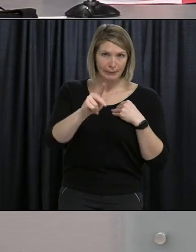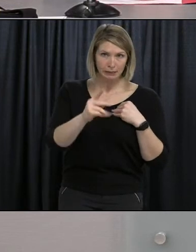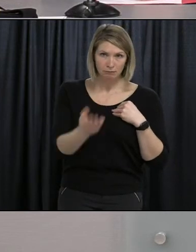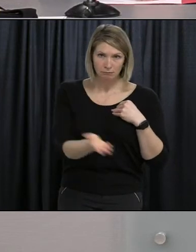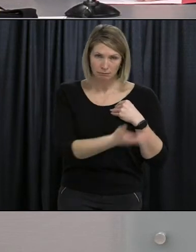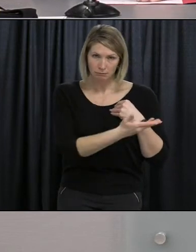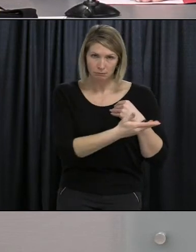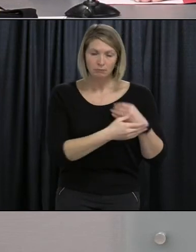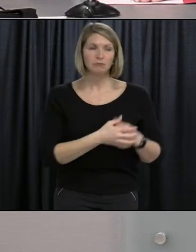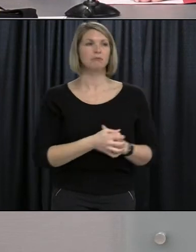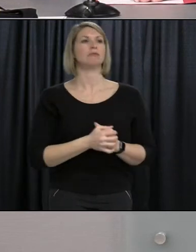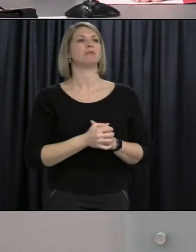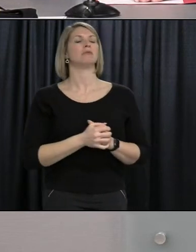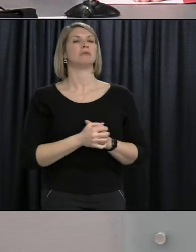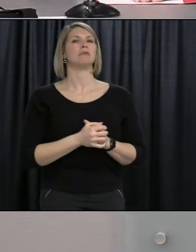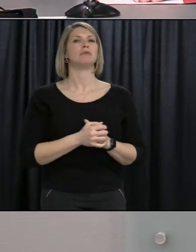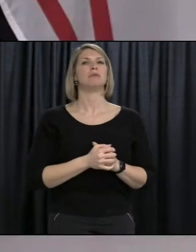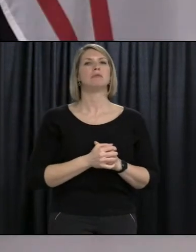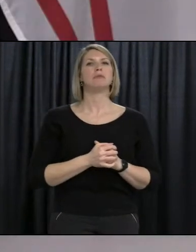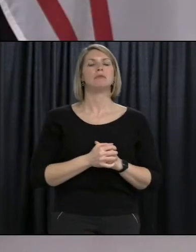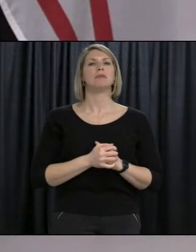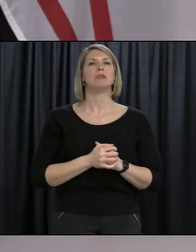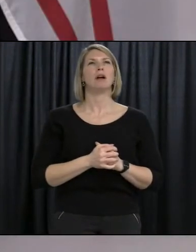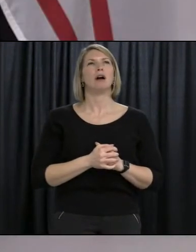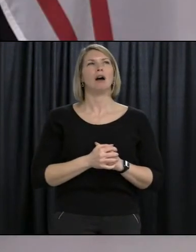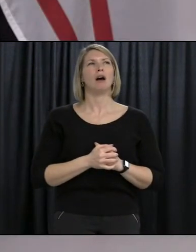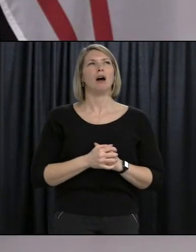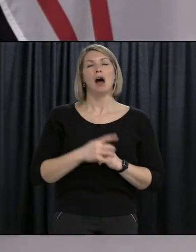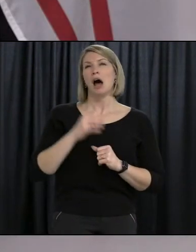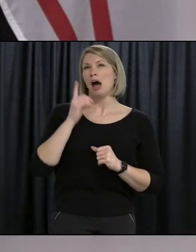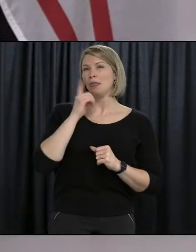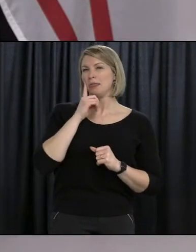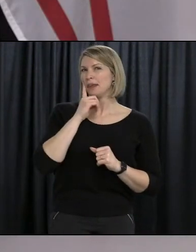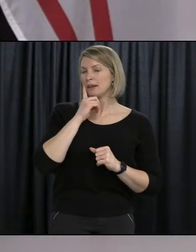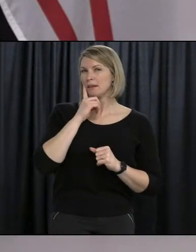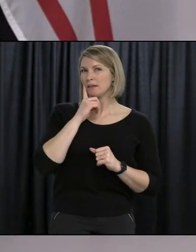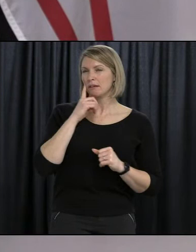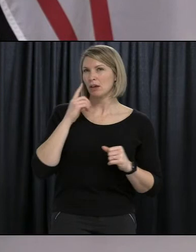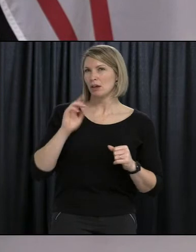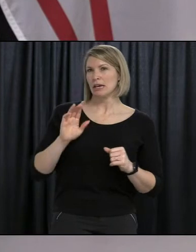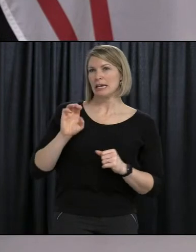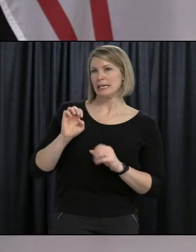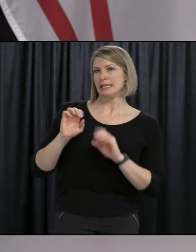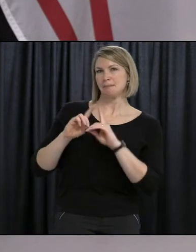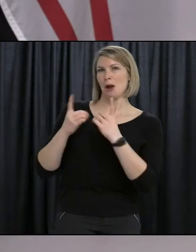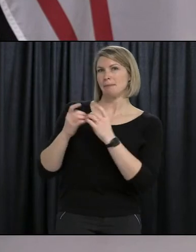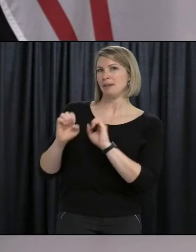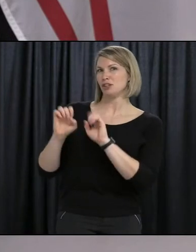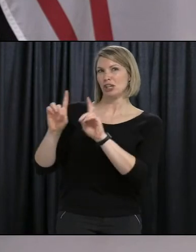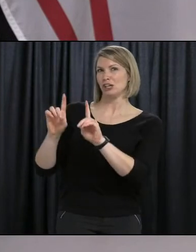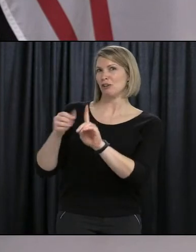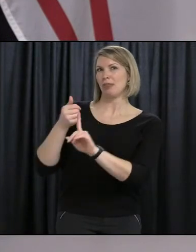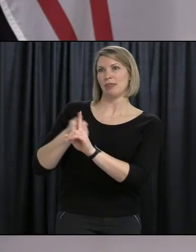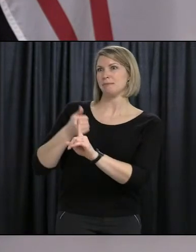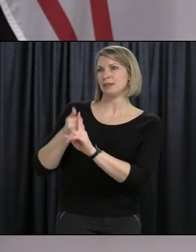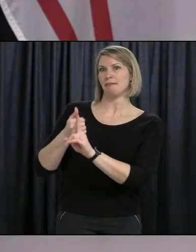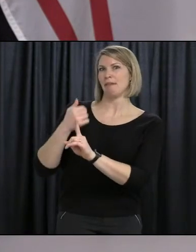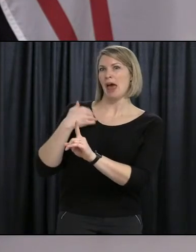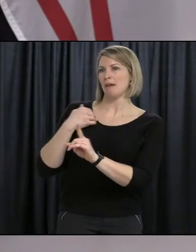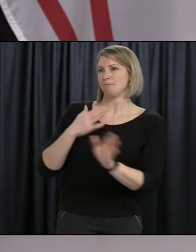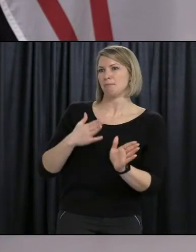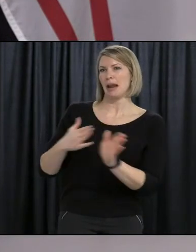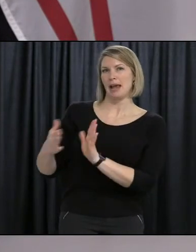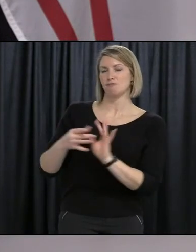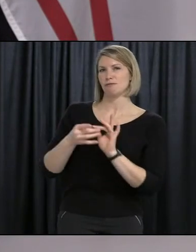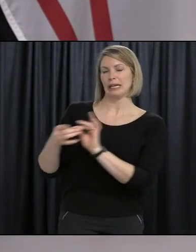So with regard to, I believe there was always in the plan a contingency to look after children, or